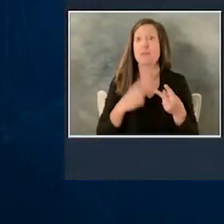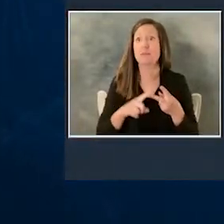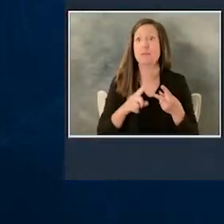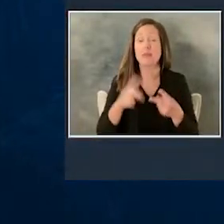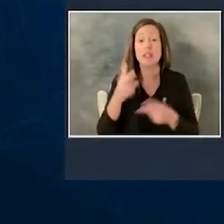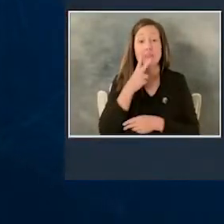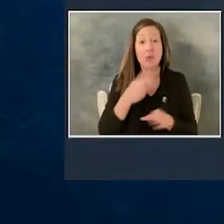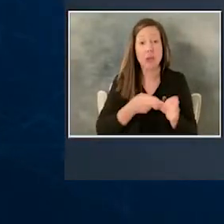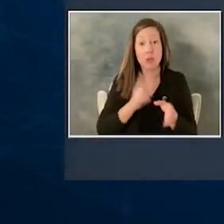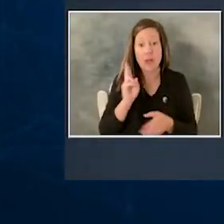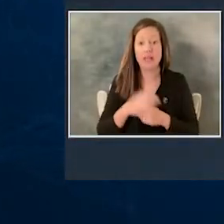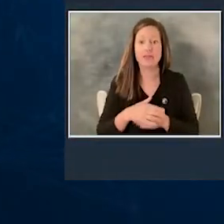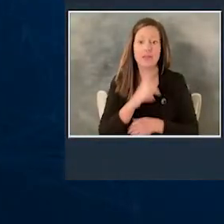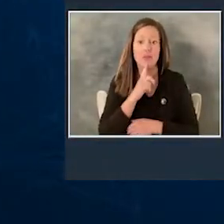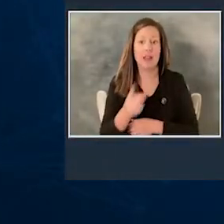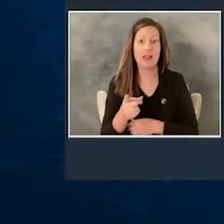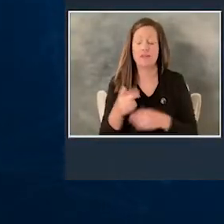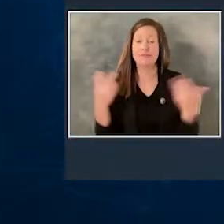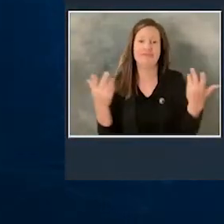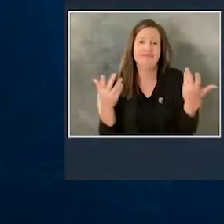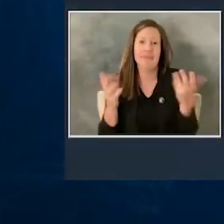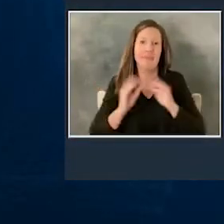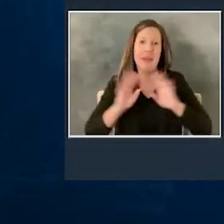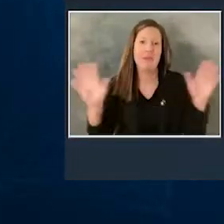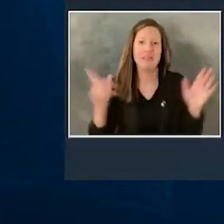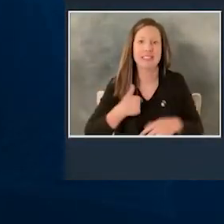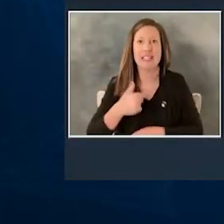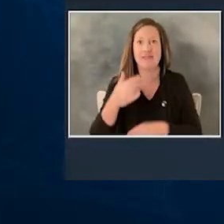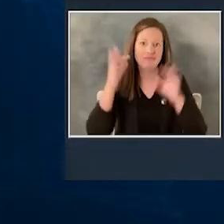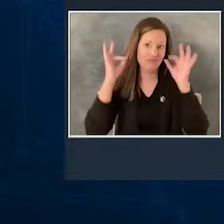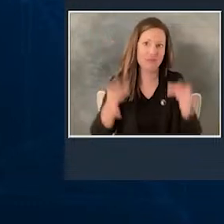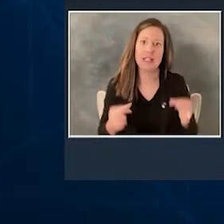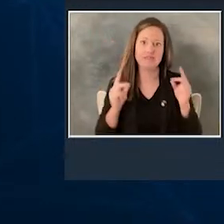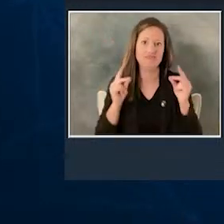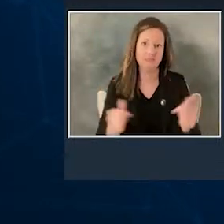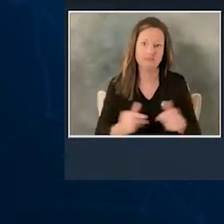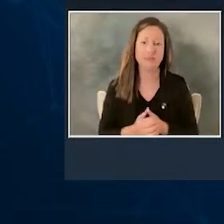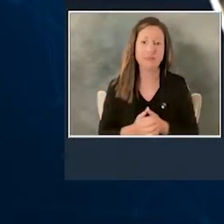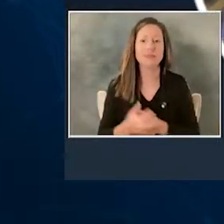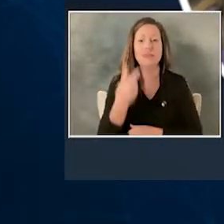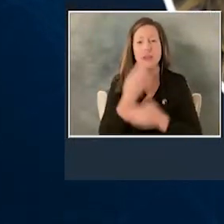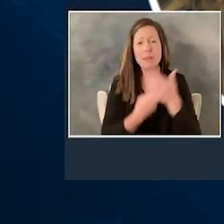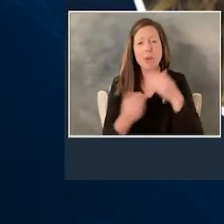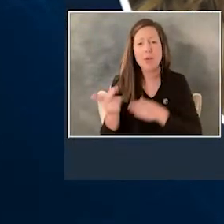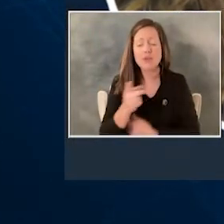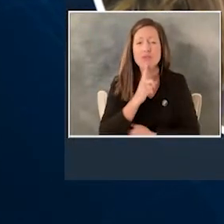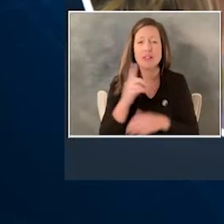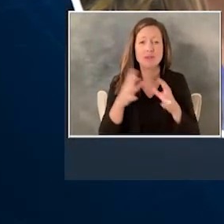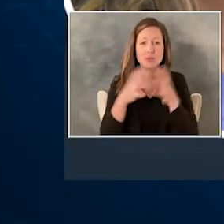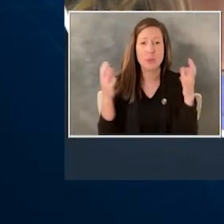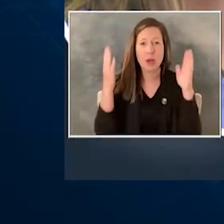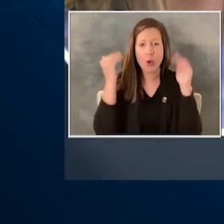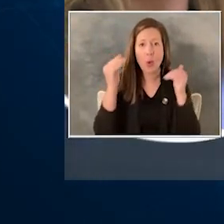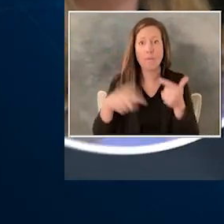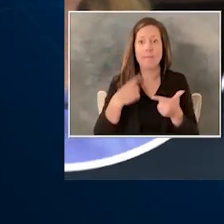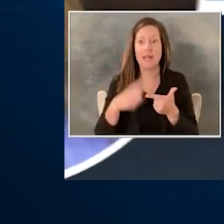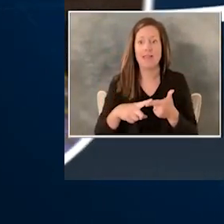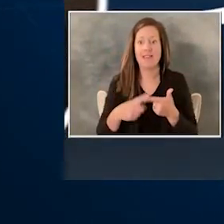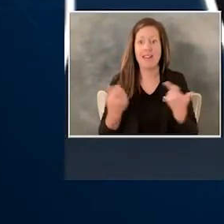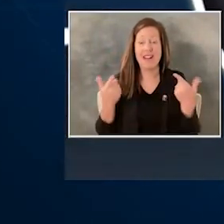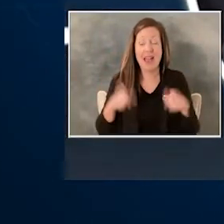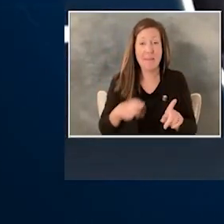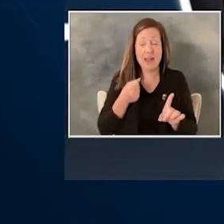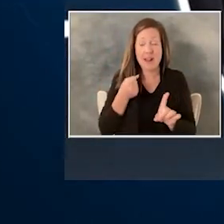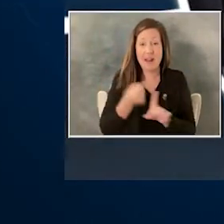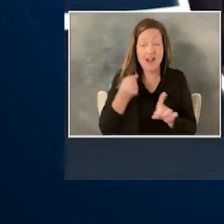a no-brainer. I've never made a decision so quickly in my life. Both were so hopeful and then so crushed when, after all